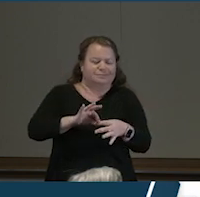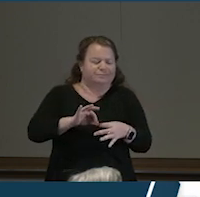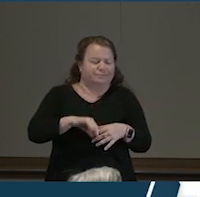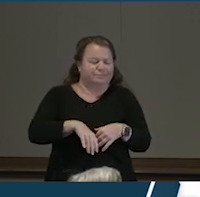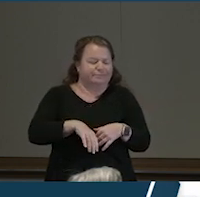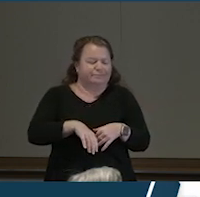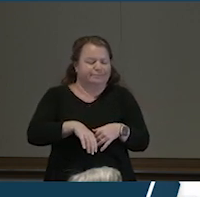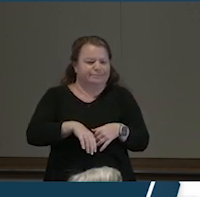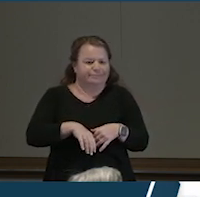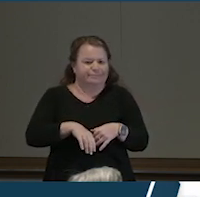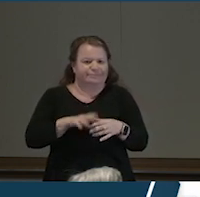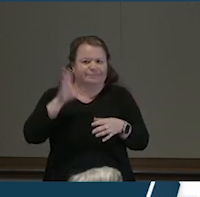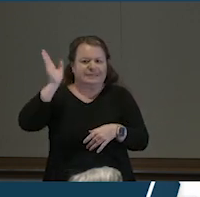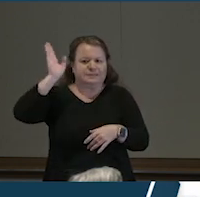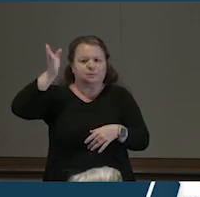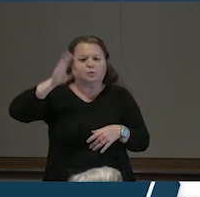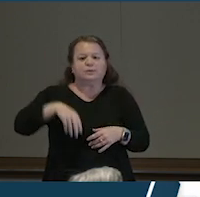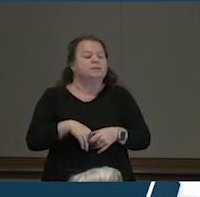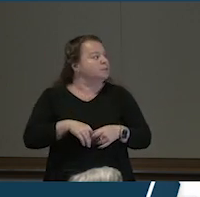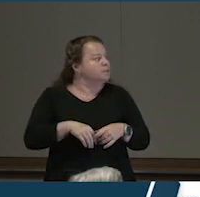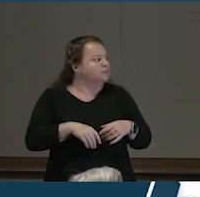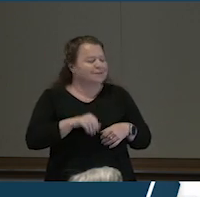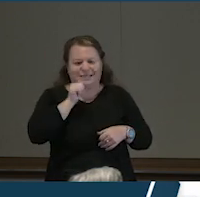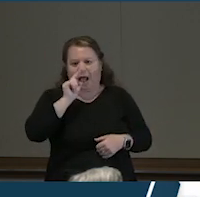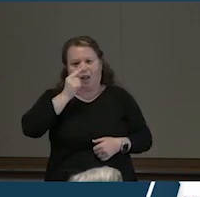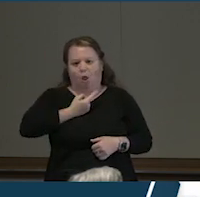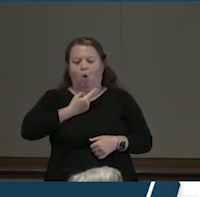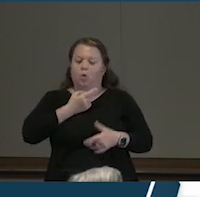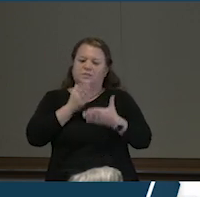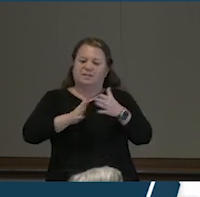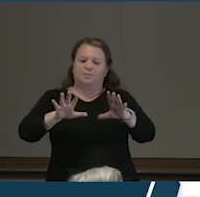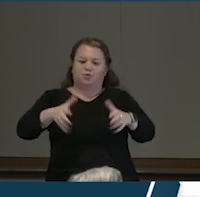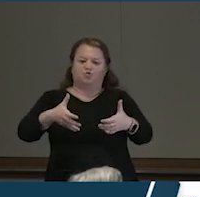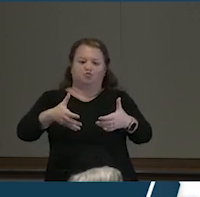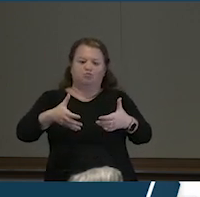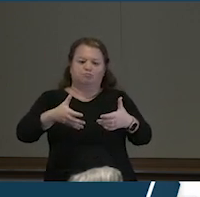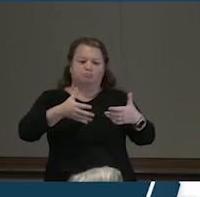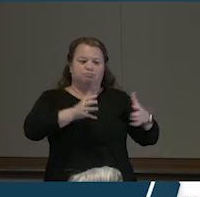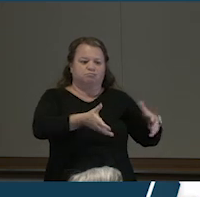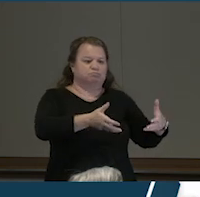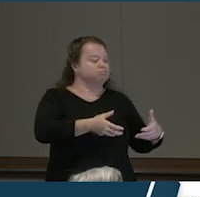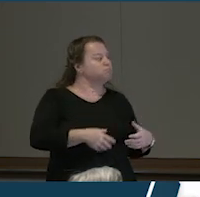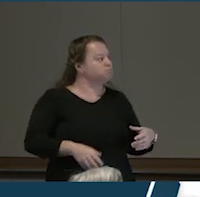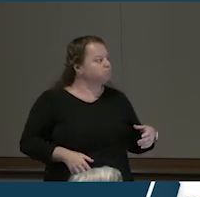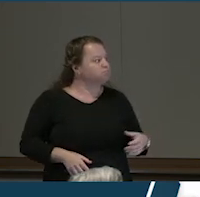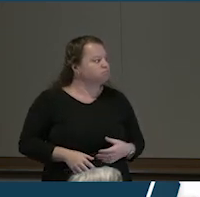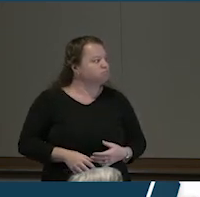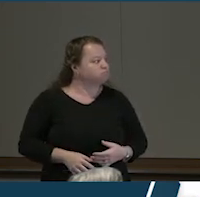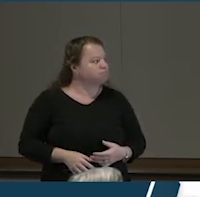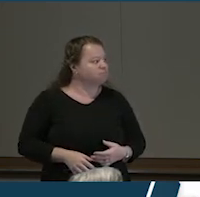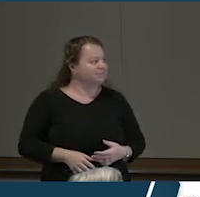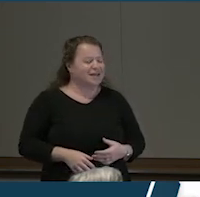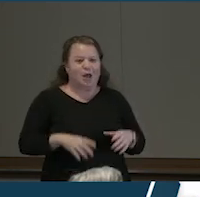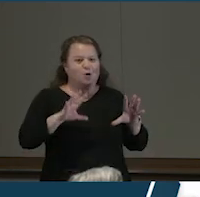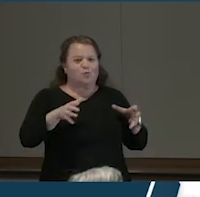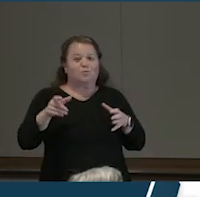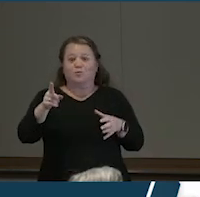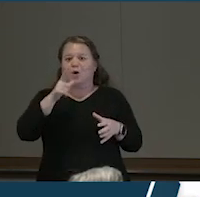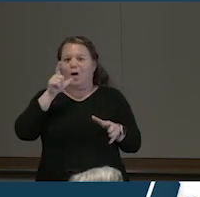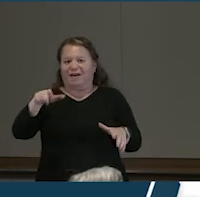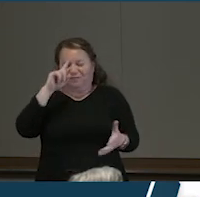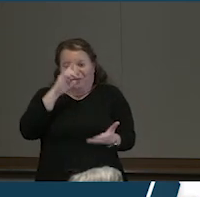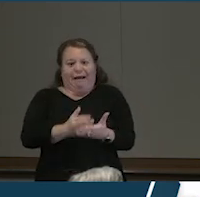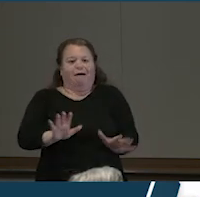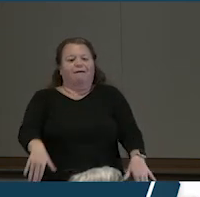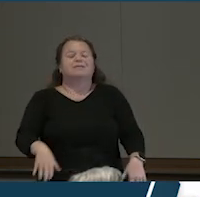alone. You see he's got some of his group. It's in groups, so that you don't have to get freaked out. I